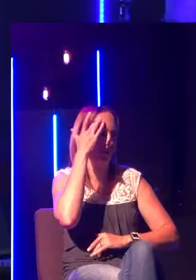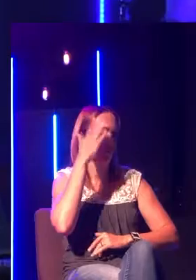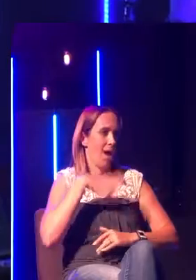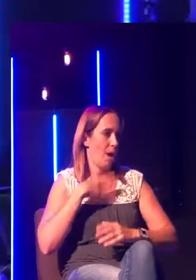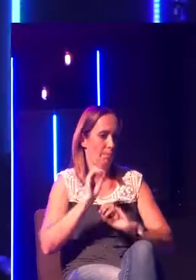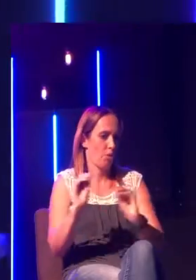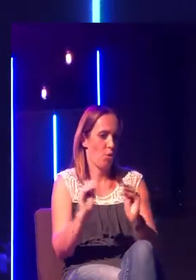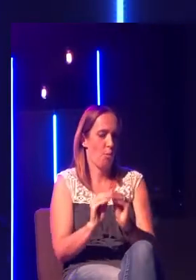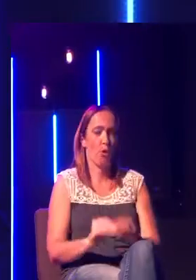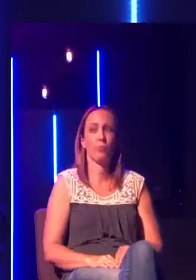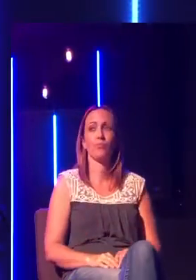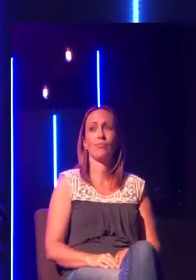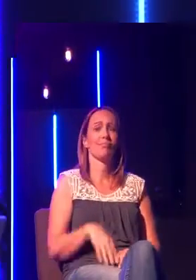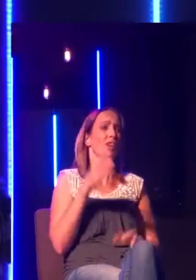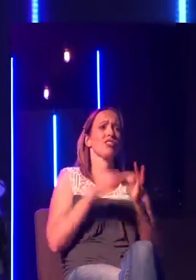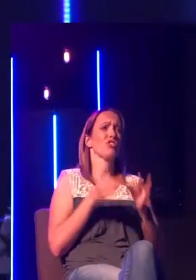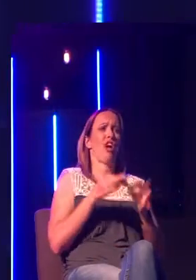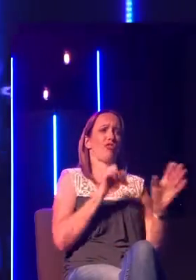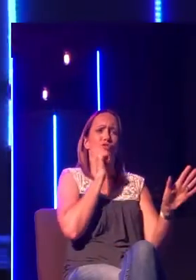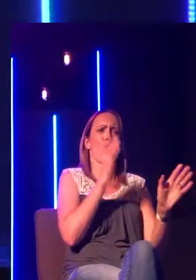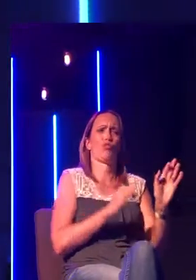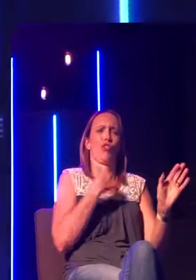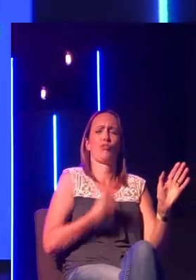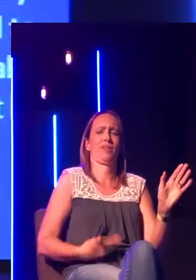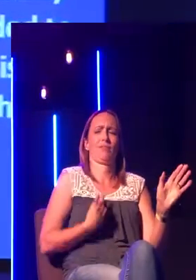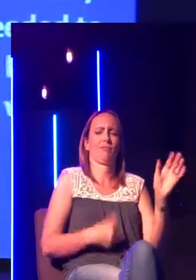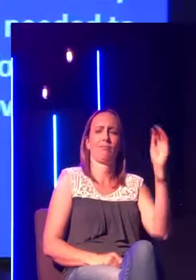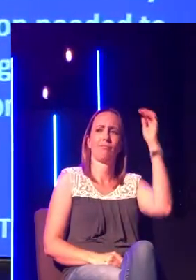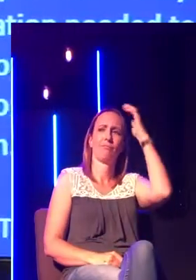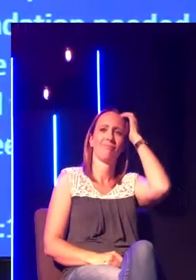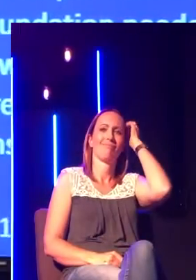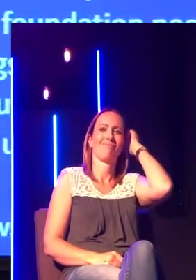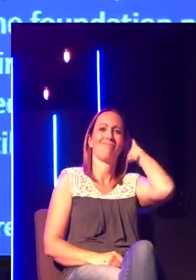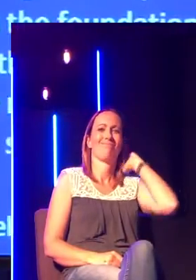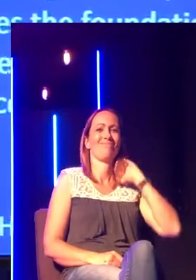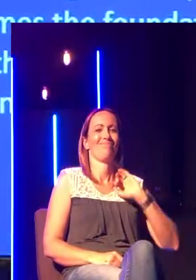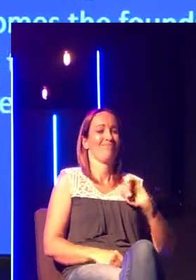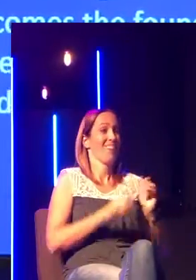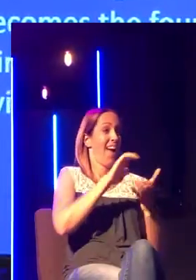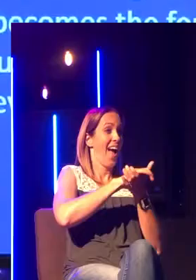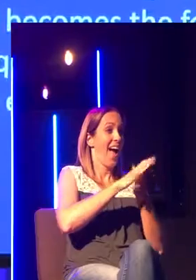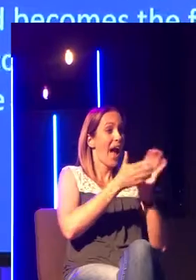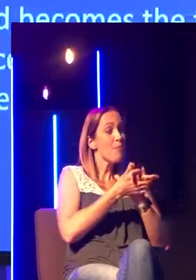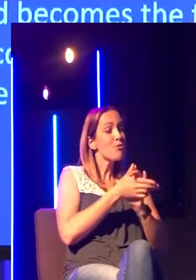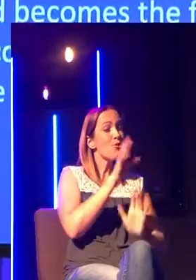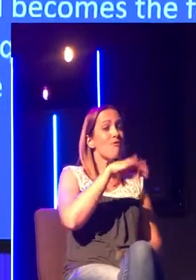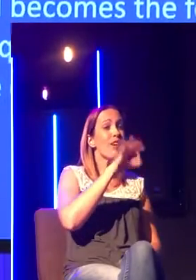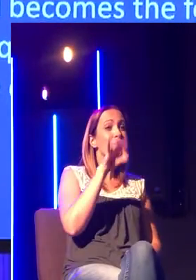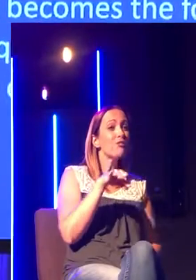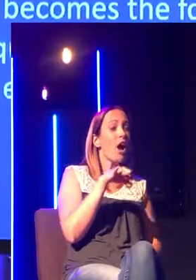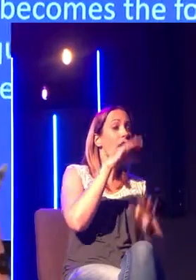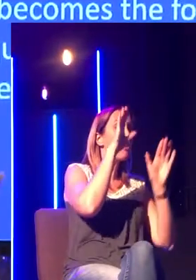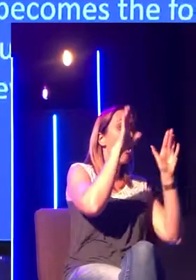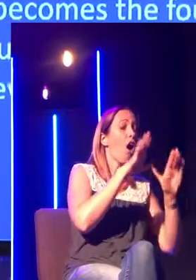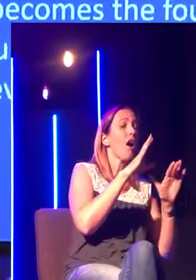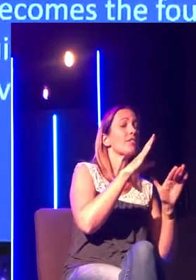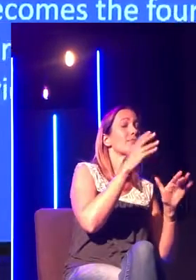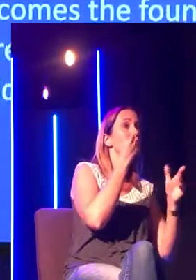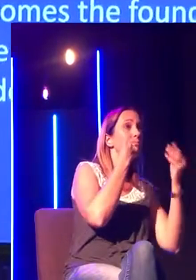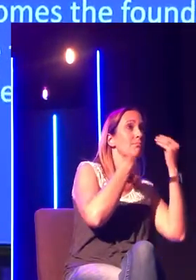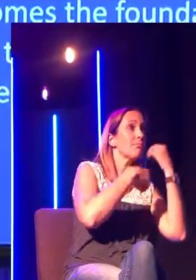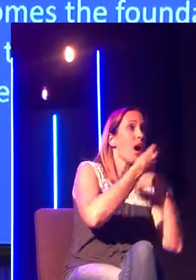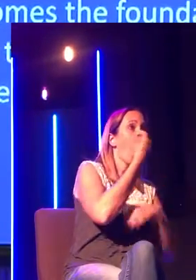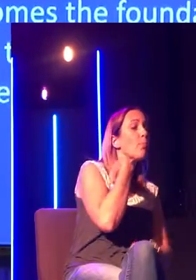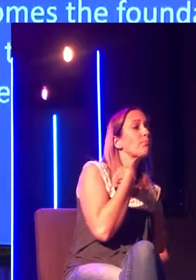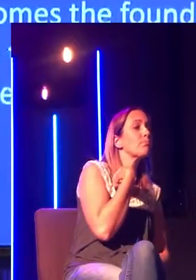it. Don't judge me. The fast food burger and fries is great until it's gone, and then I